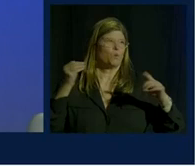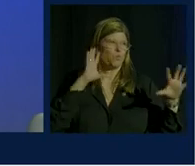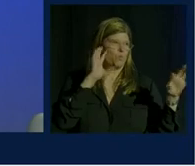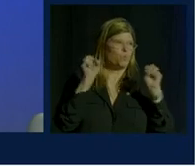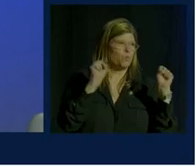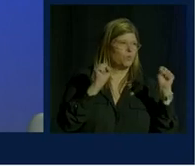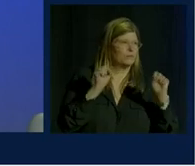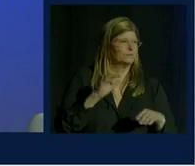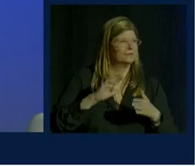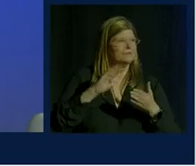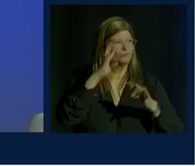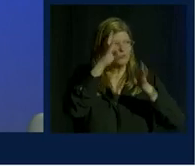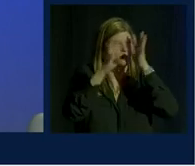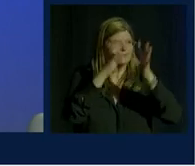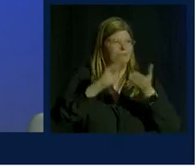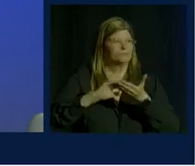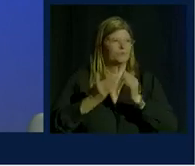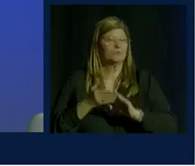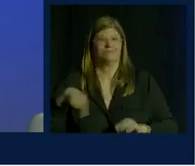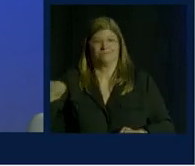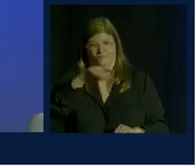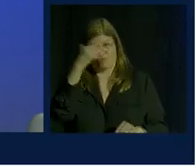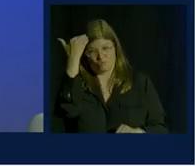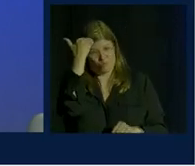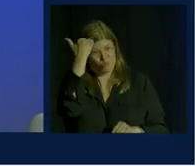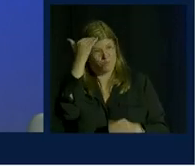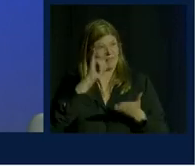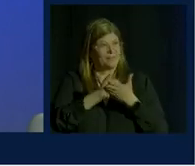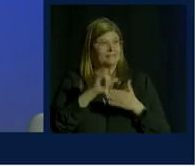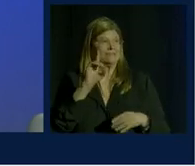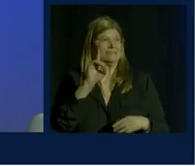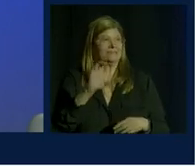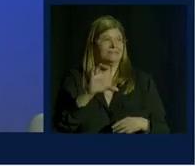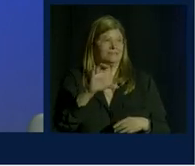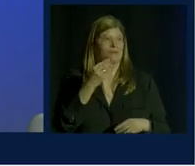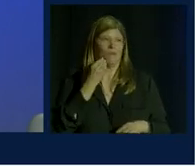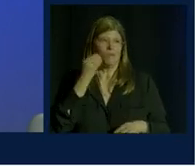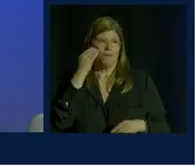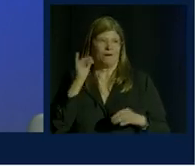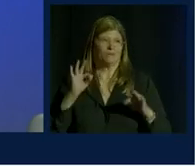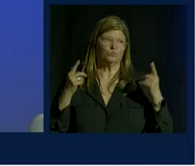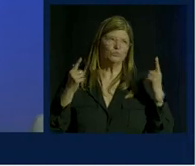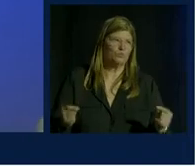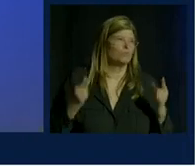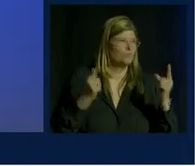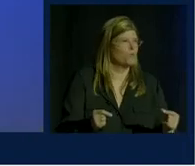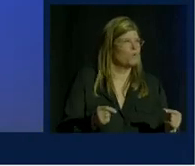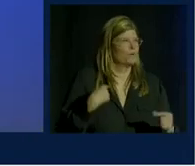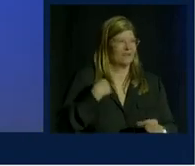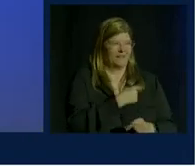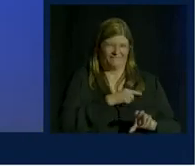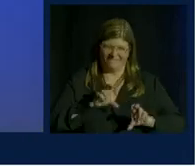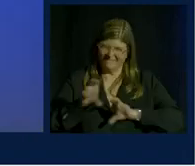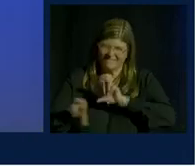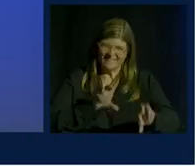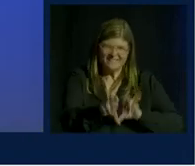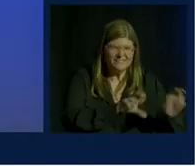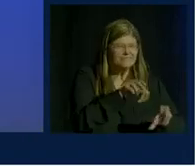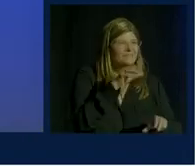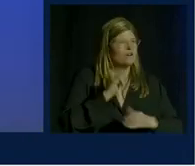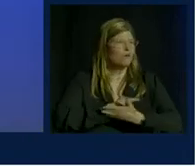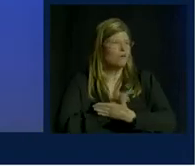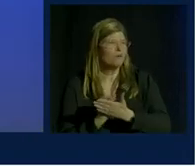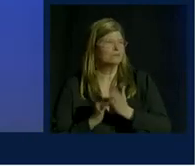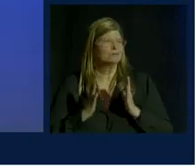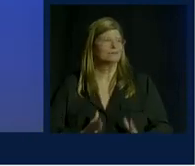vibrant creative community. As we all know, DC is the home of go-go, and we are investing in